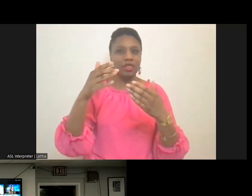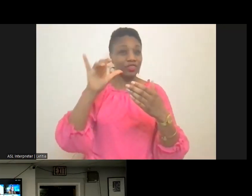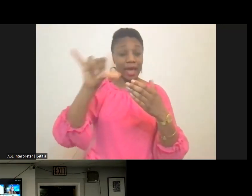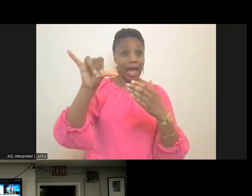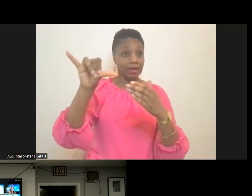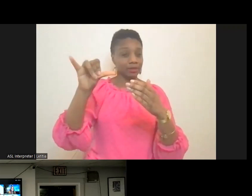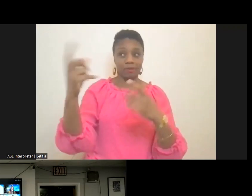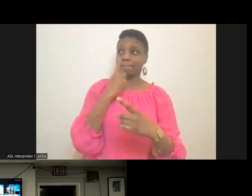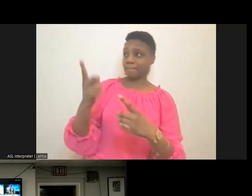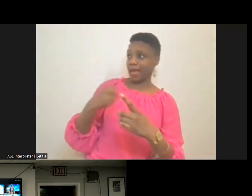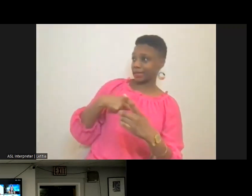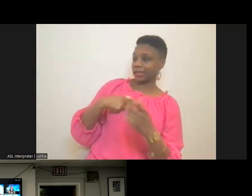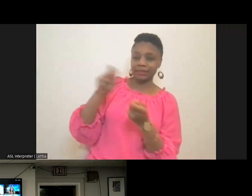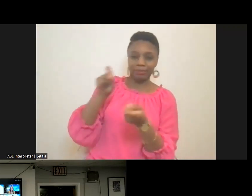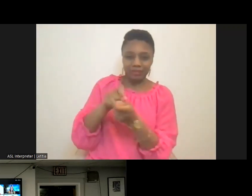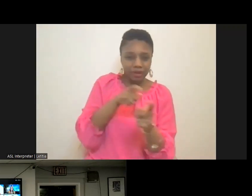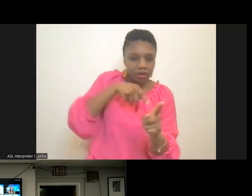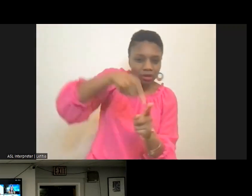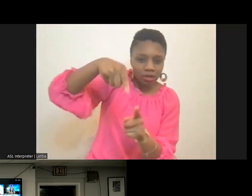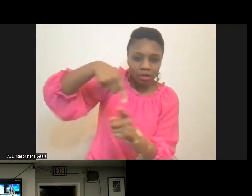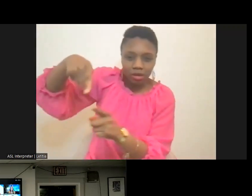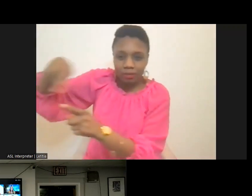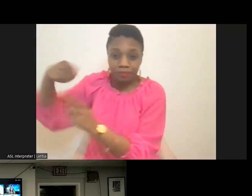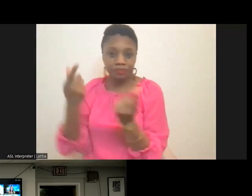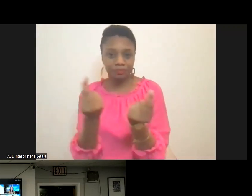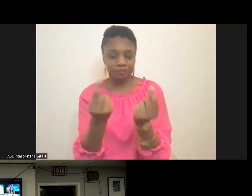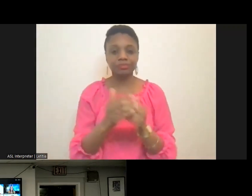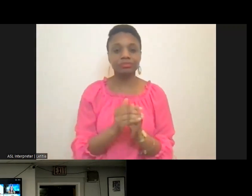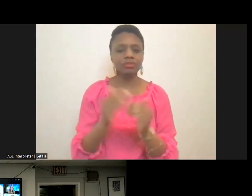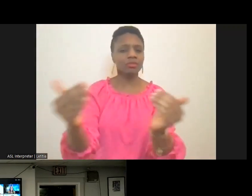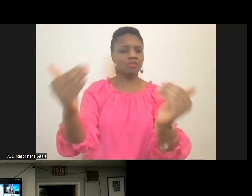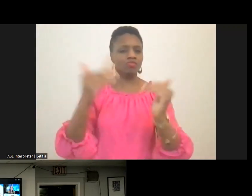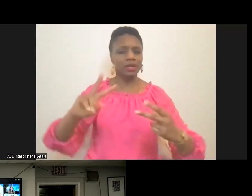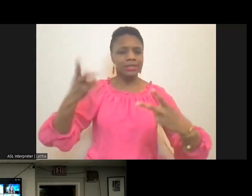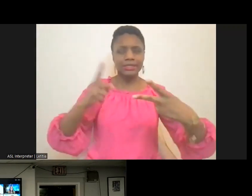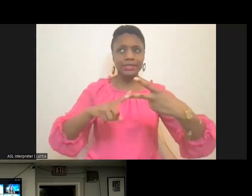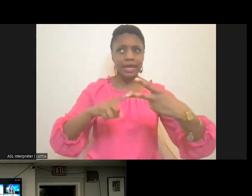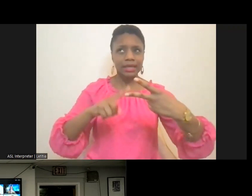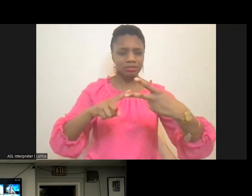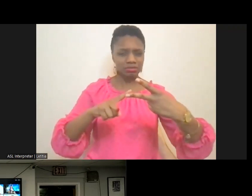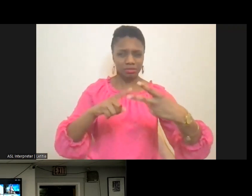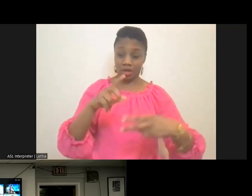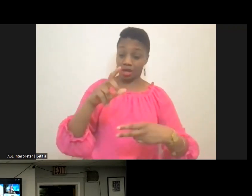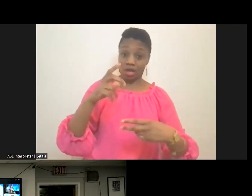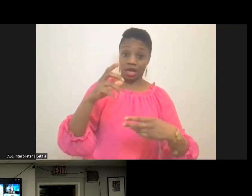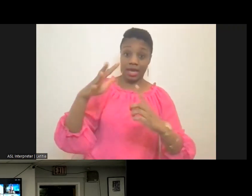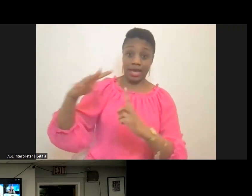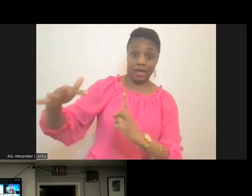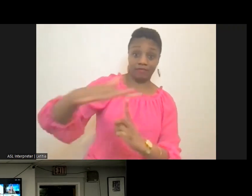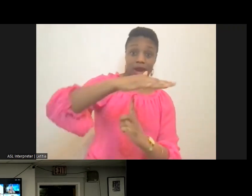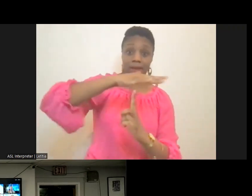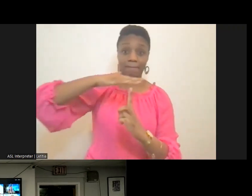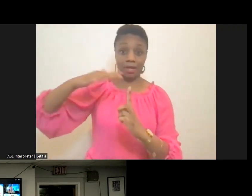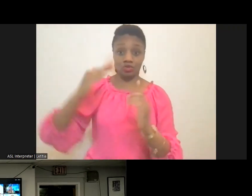on. And then the other one is the definition, just providing recommendations for updating the